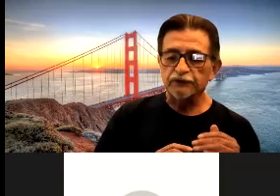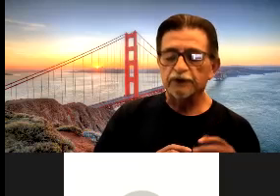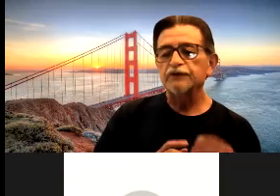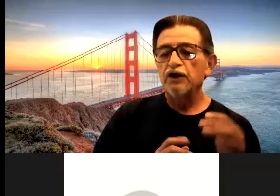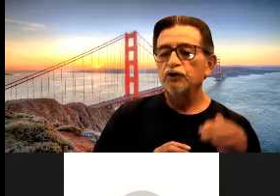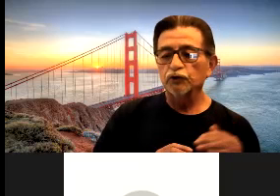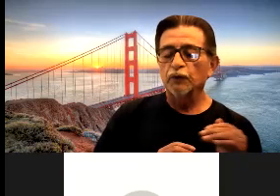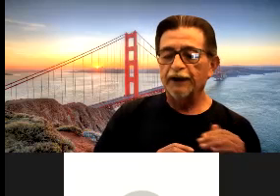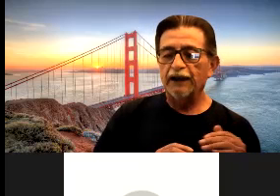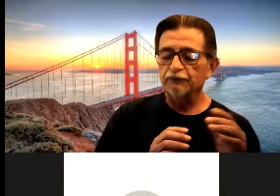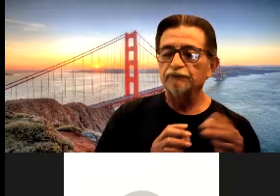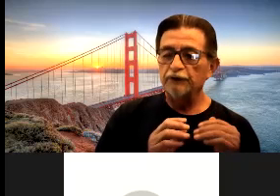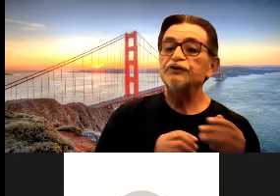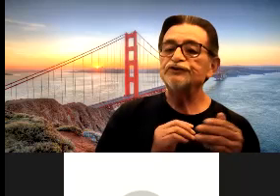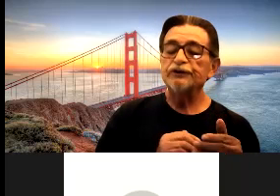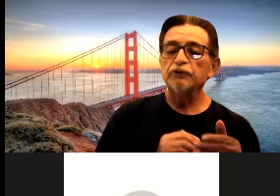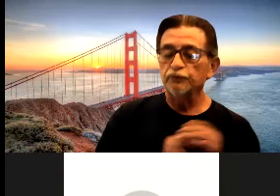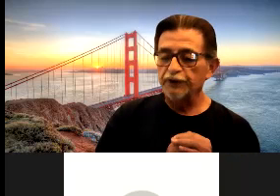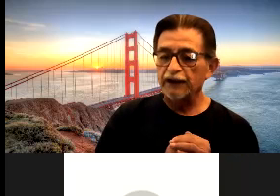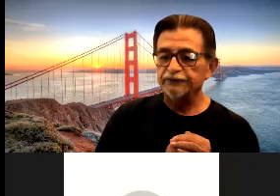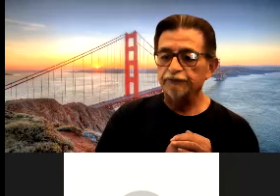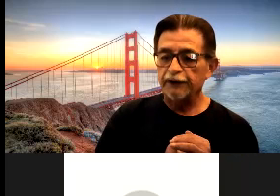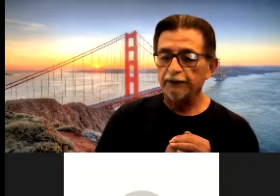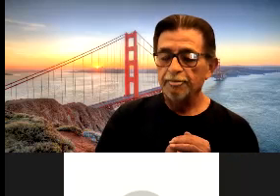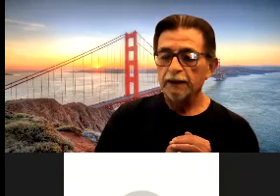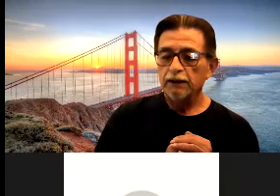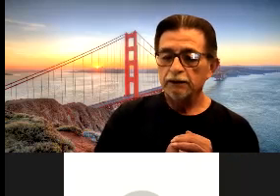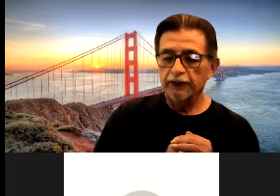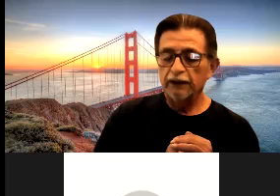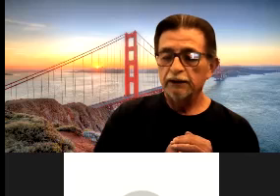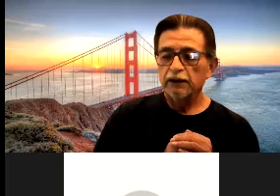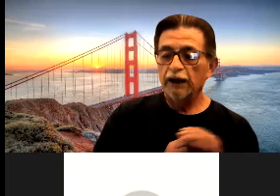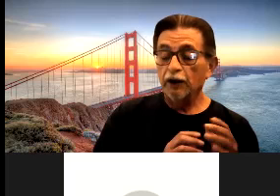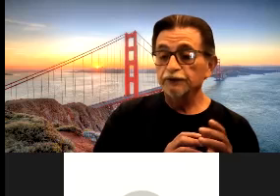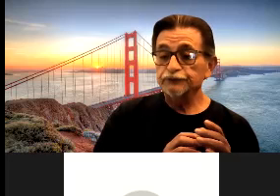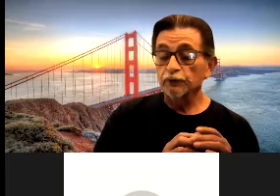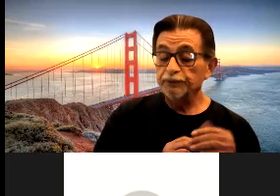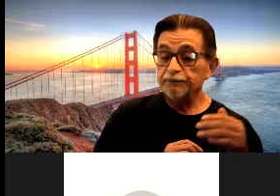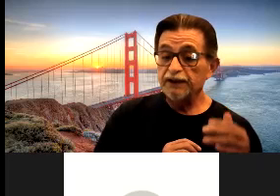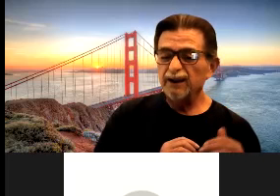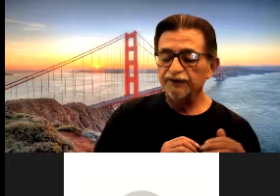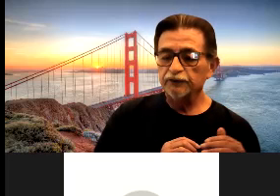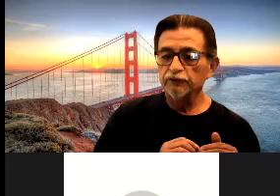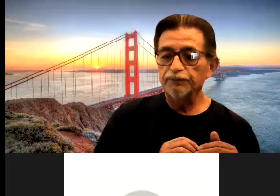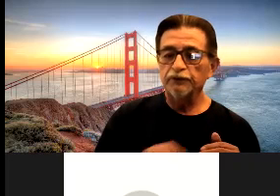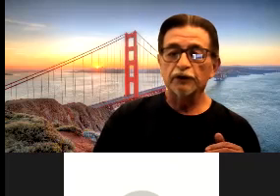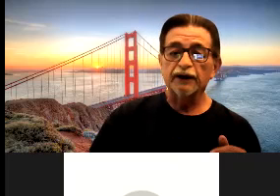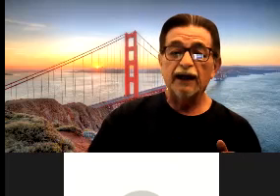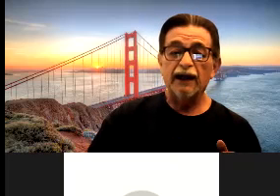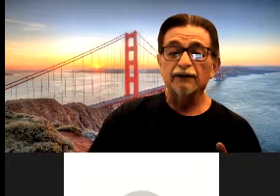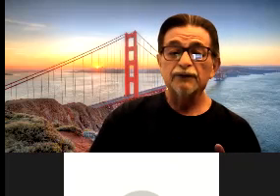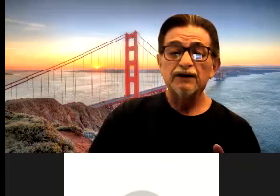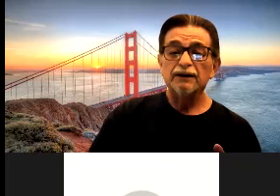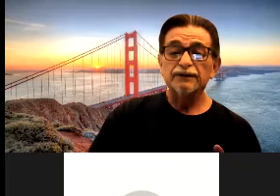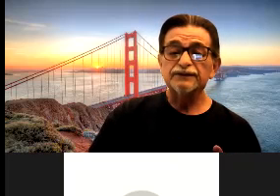valence electrons, you're going to have very similar reactivity, okay? And also, depending on the group, you're going